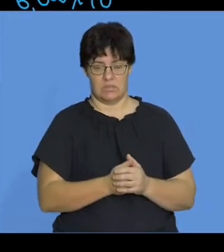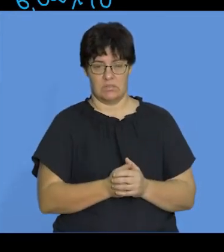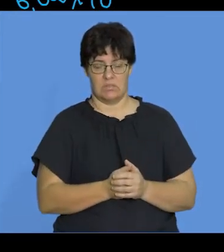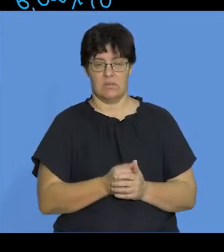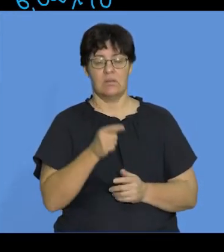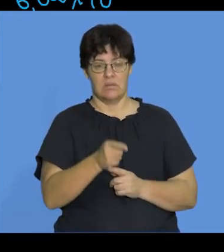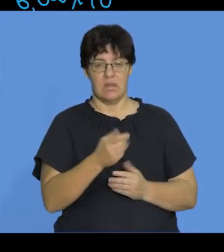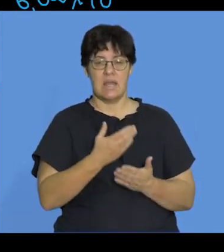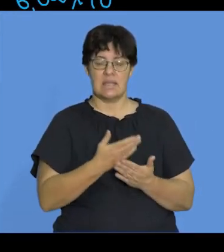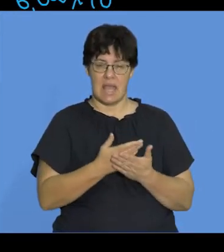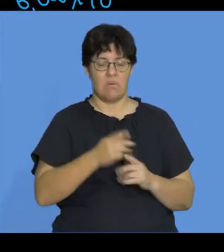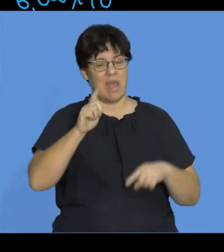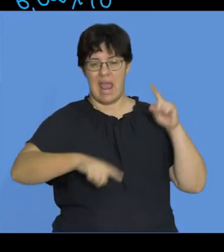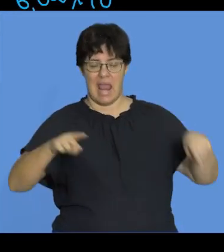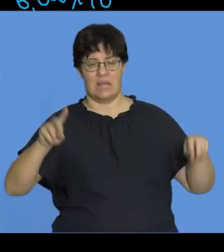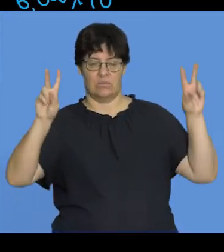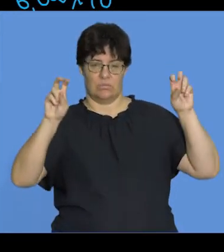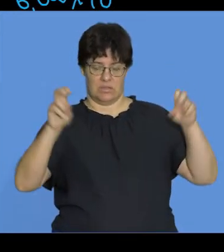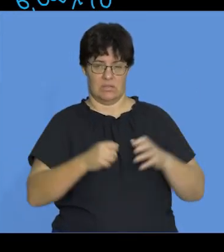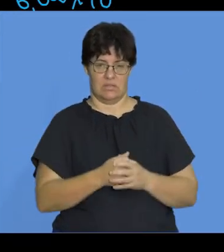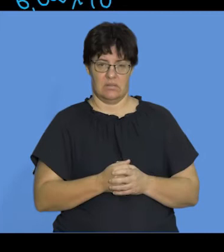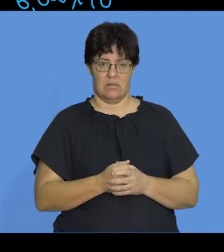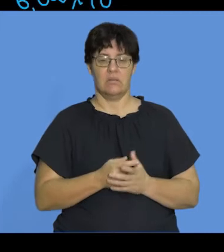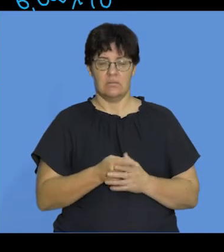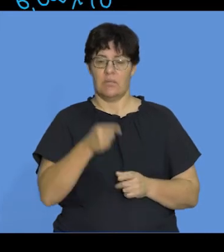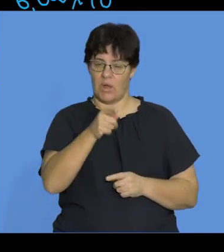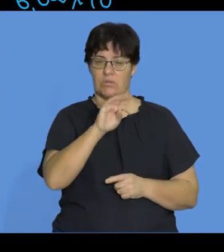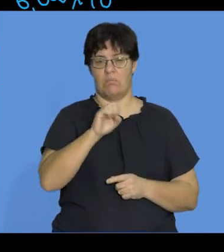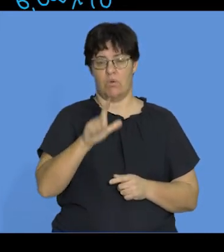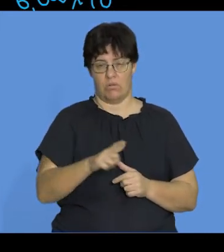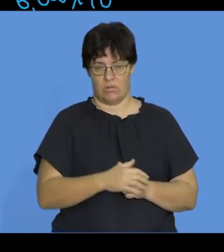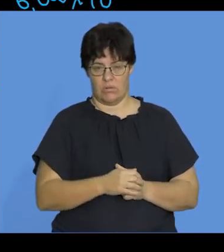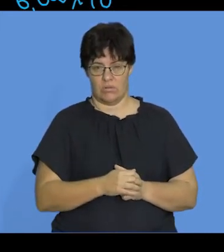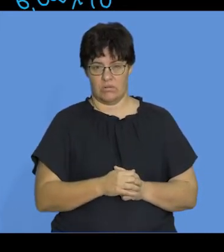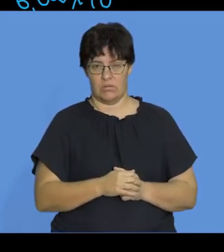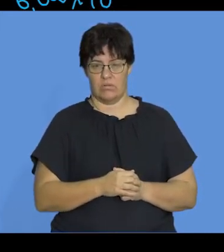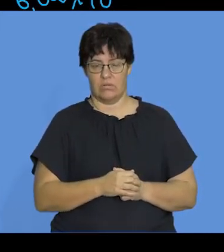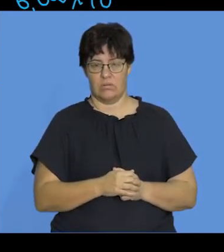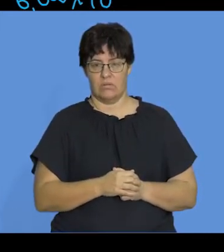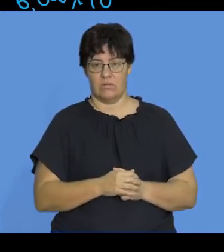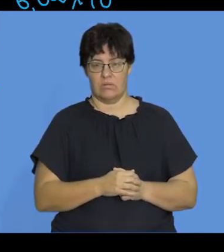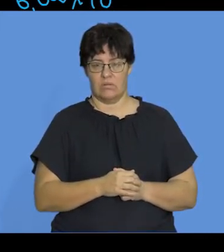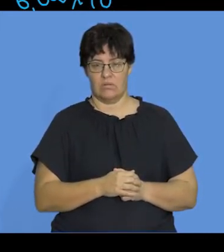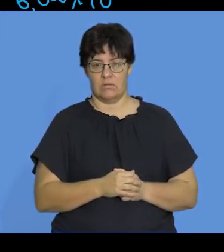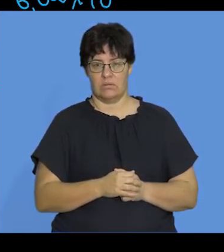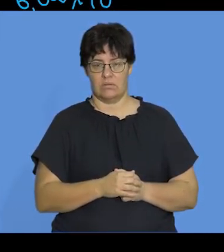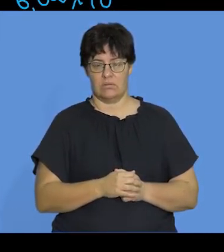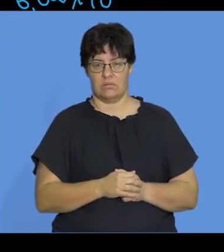and the questions on stoichiometry can be on any topic. So it is about the mole, okay? So for